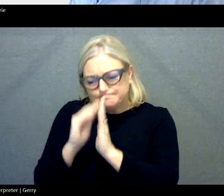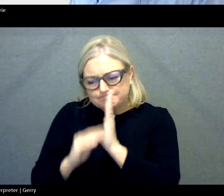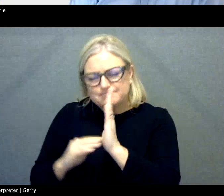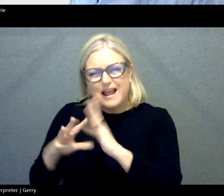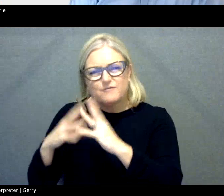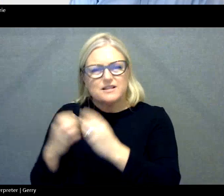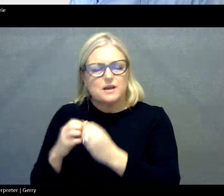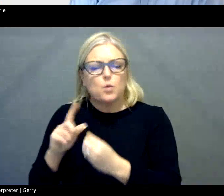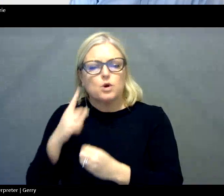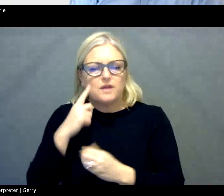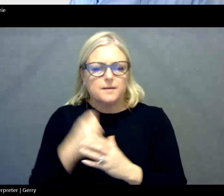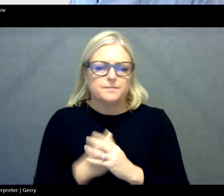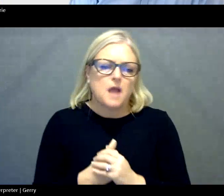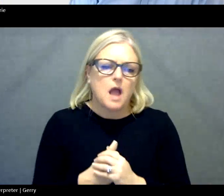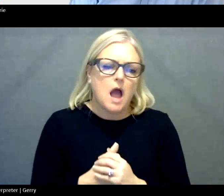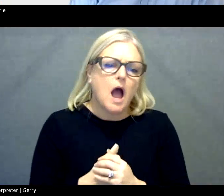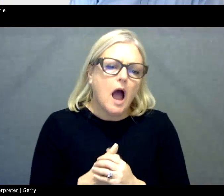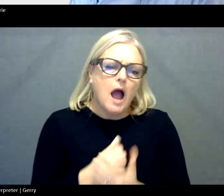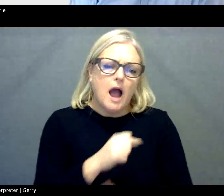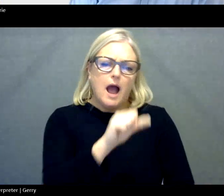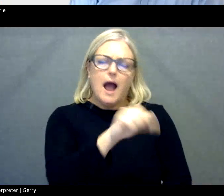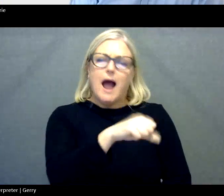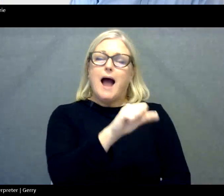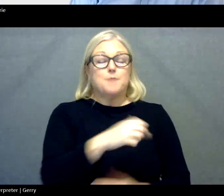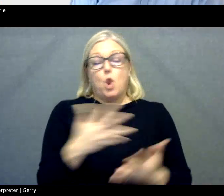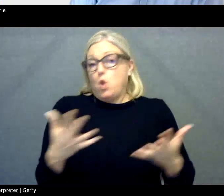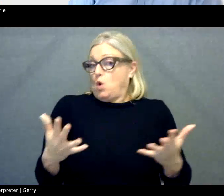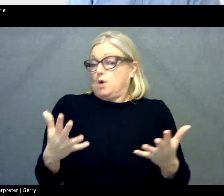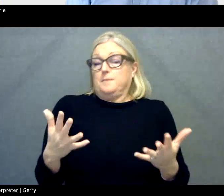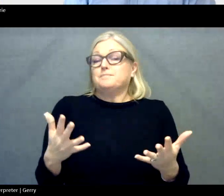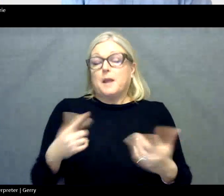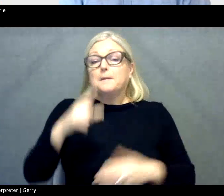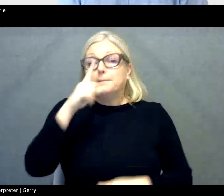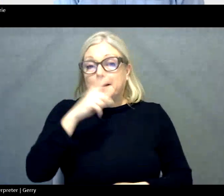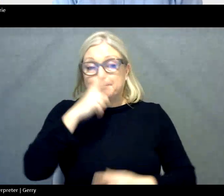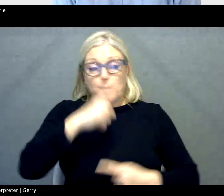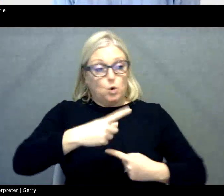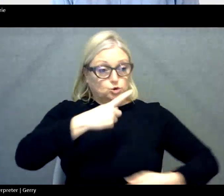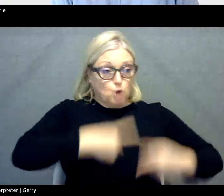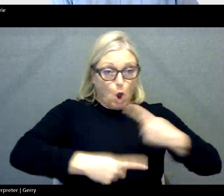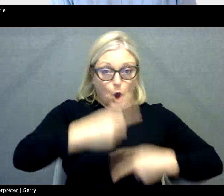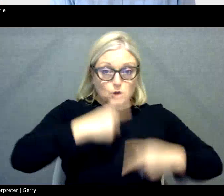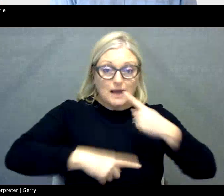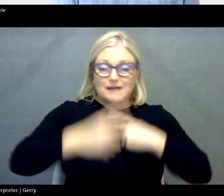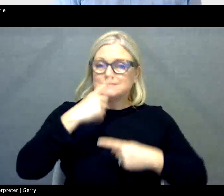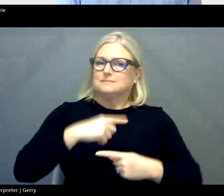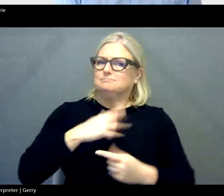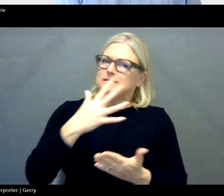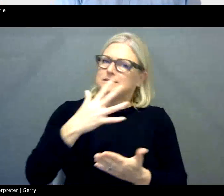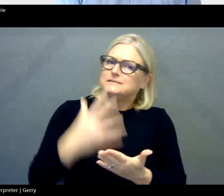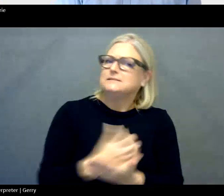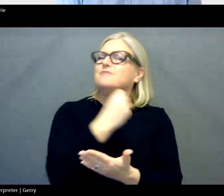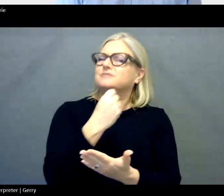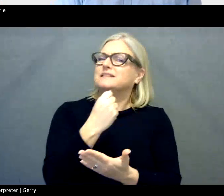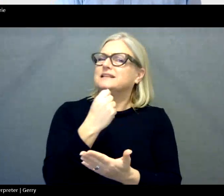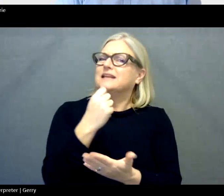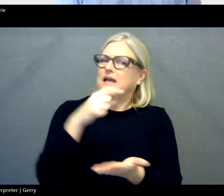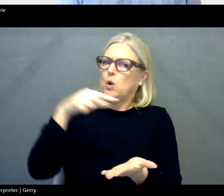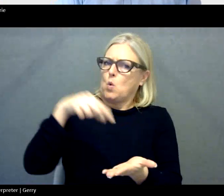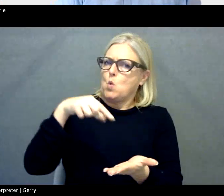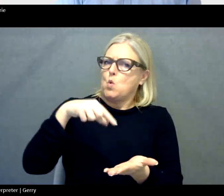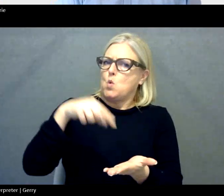I mean, I think we certainly heard that safety was a key issue, and we were, trying to understand how we